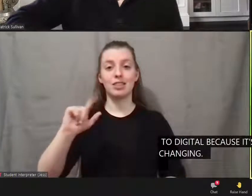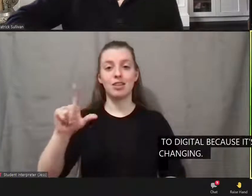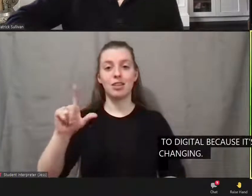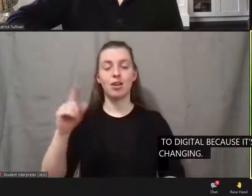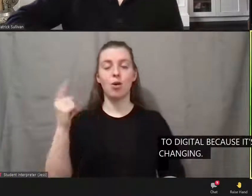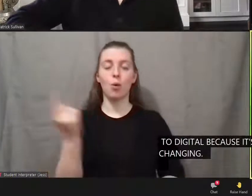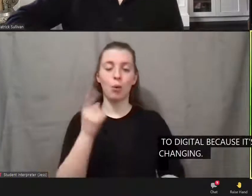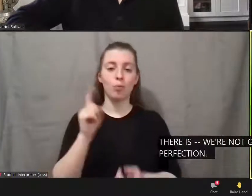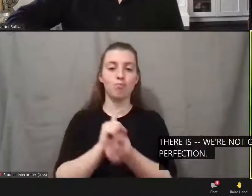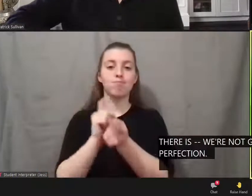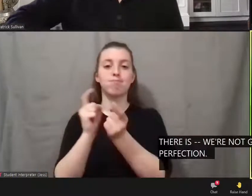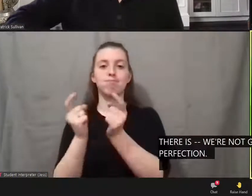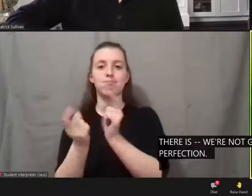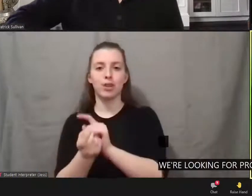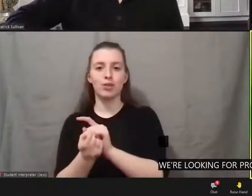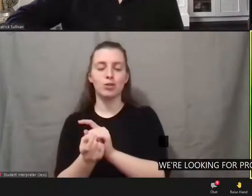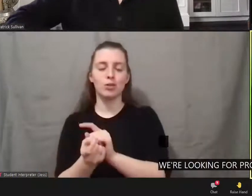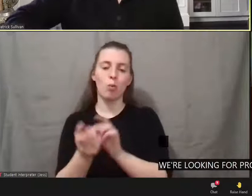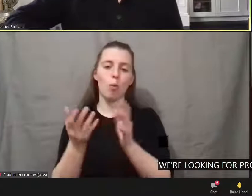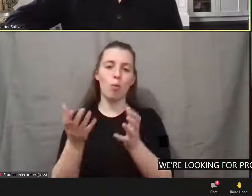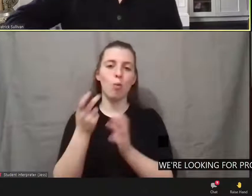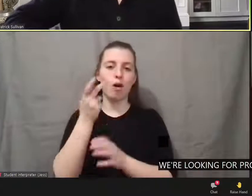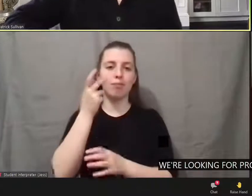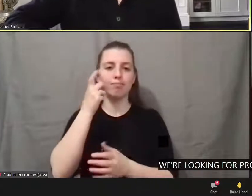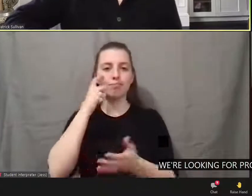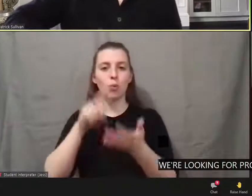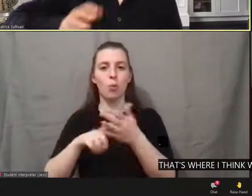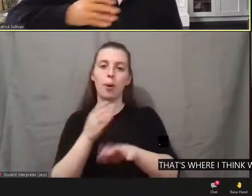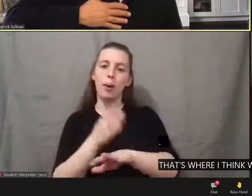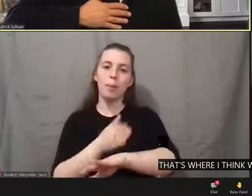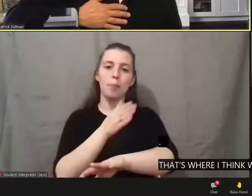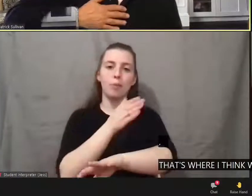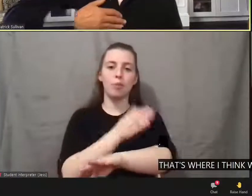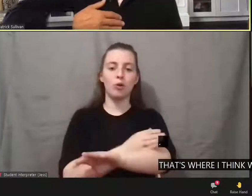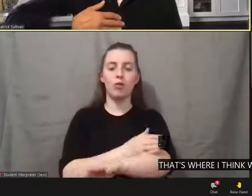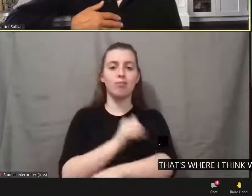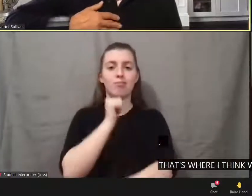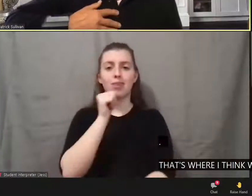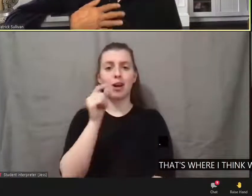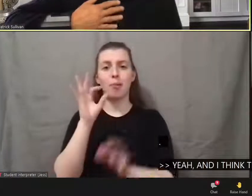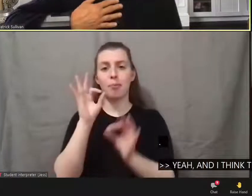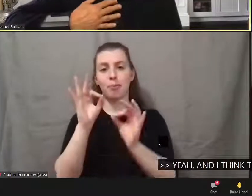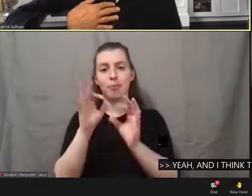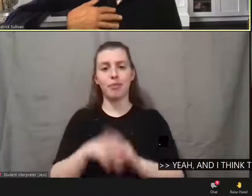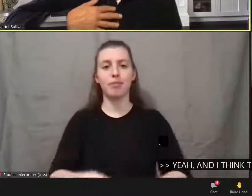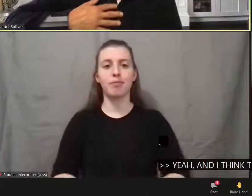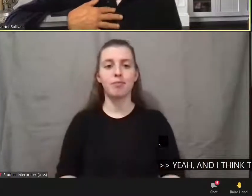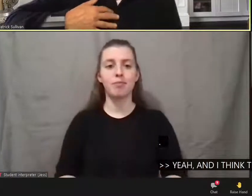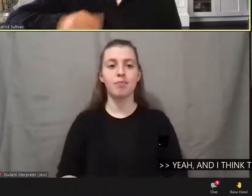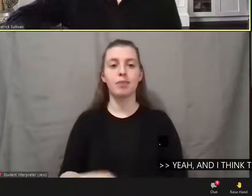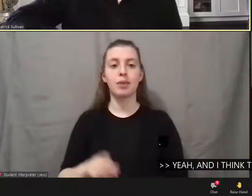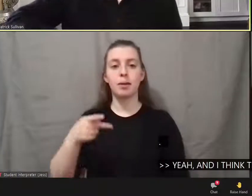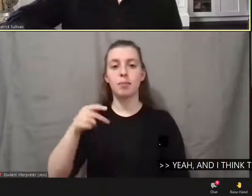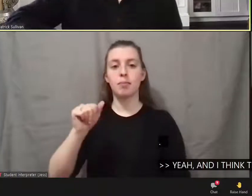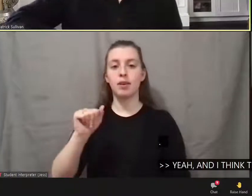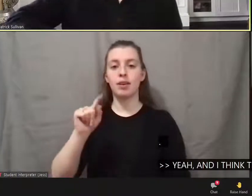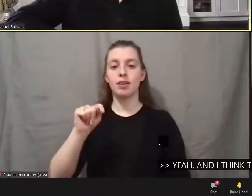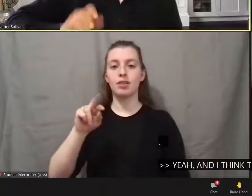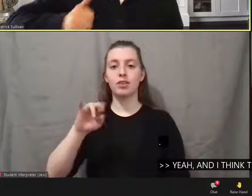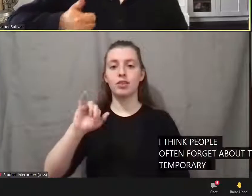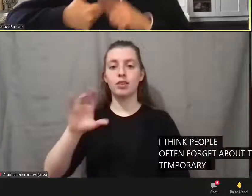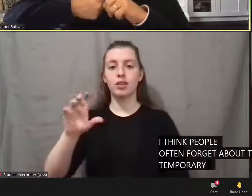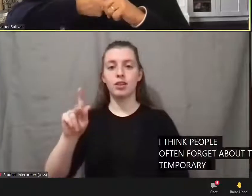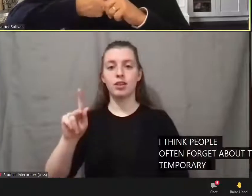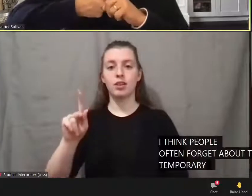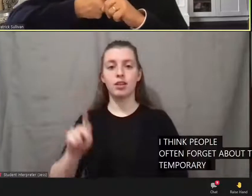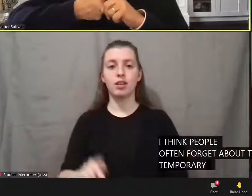progress. That's where I think we are. Yeah, and I think that, I think the thing people often forget about the internet is it's temporary. So you can